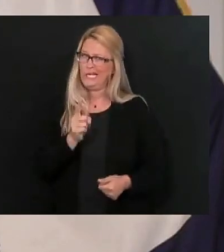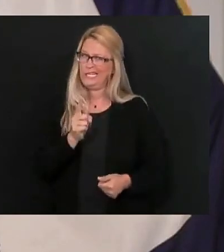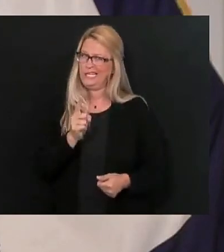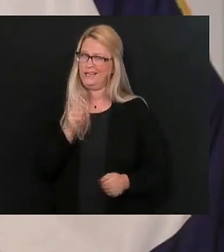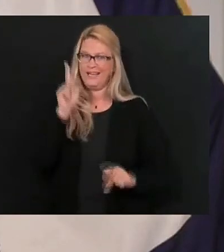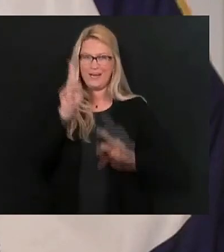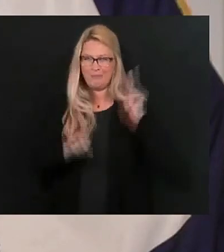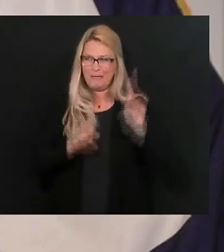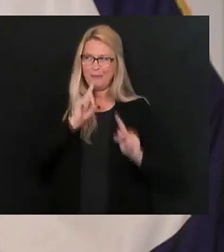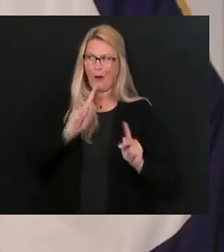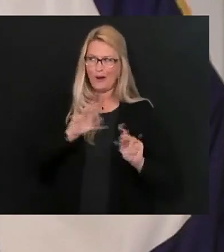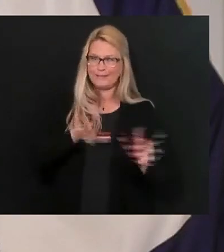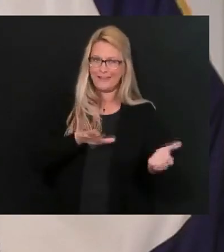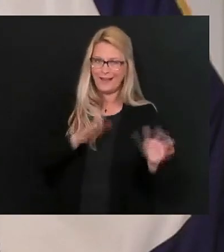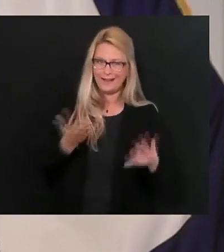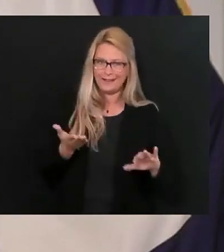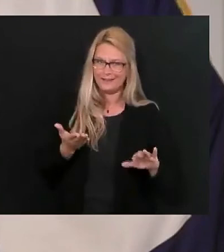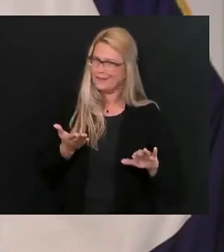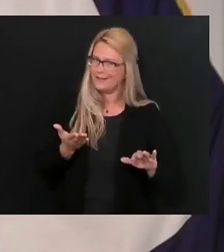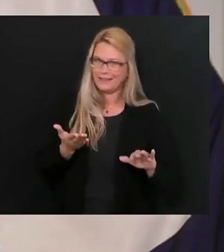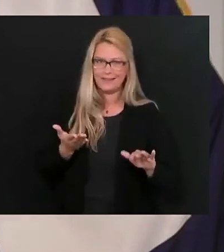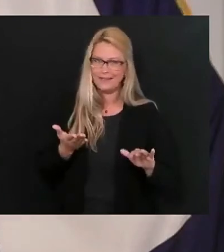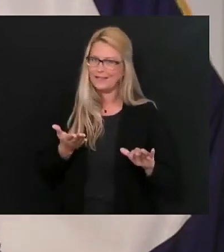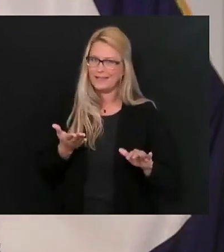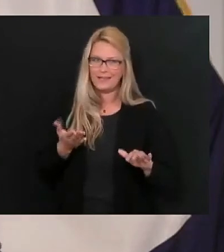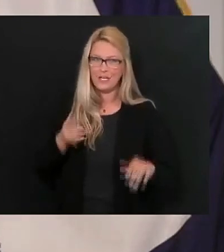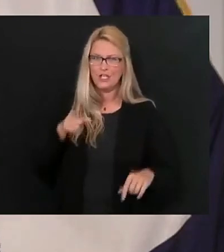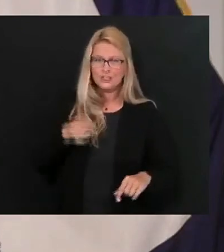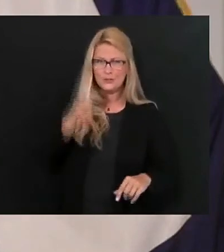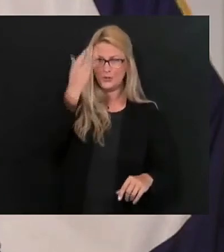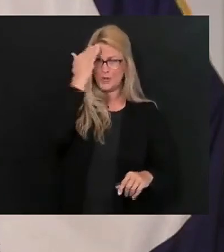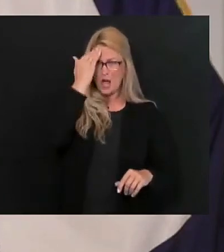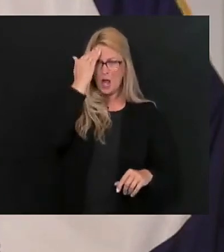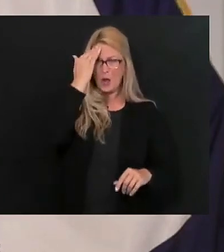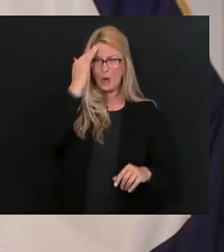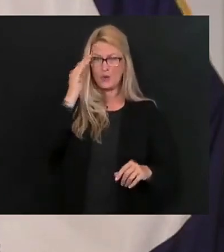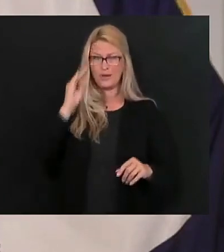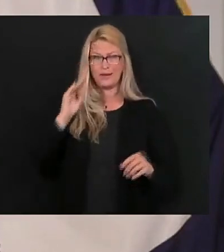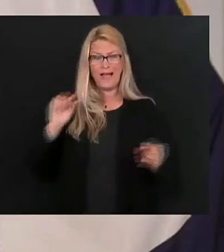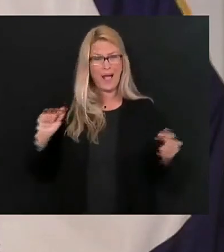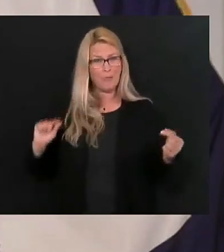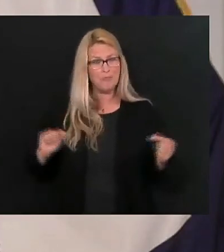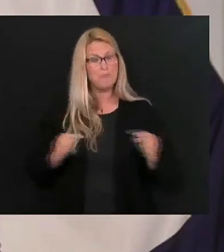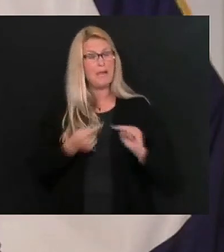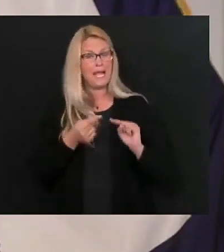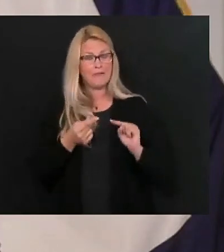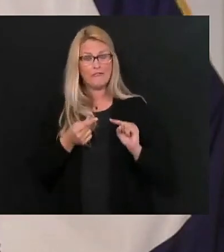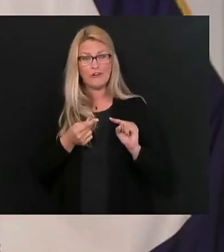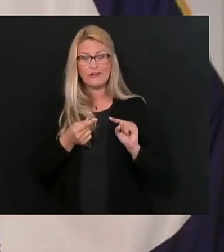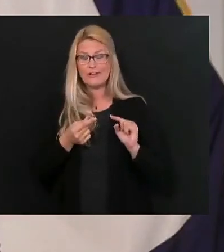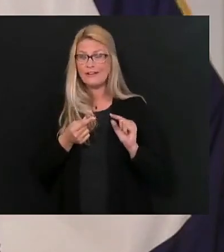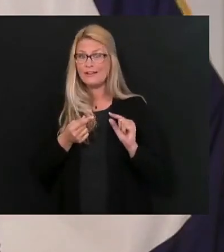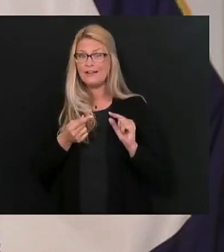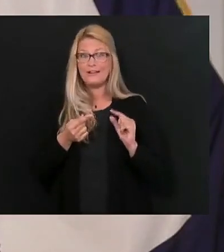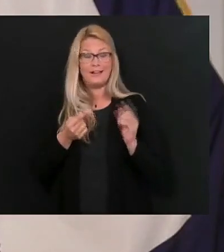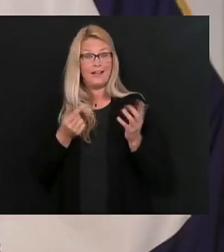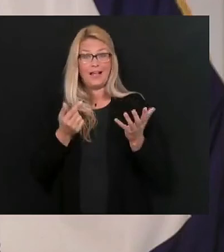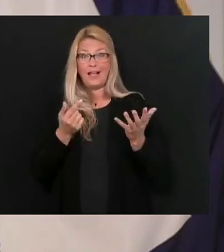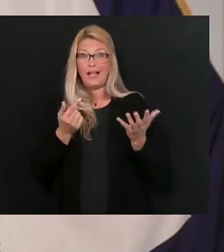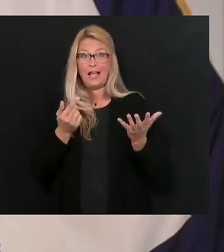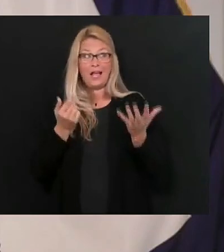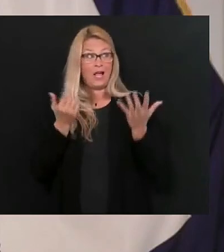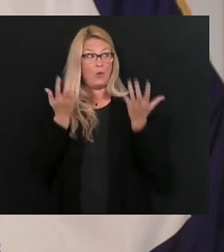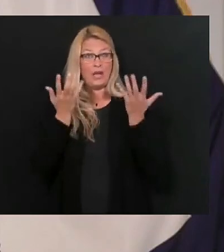are dying. Do you know how painful it would be? And many already know,